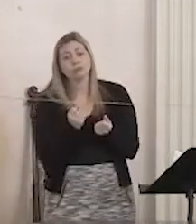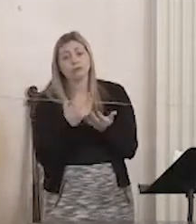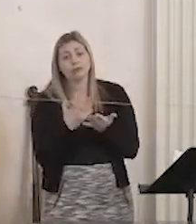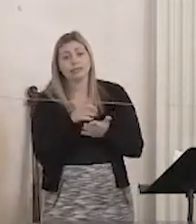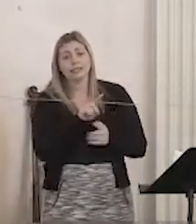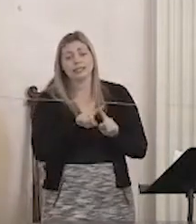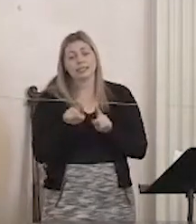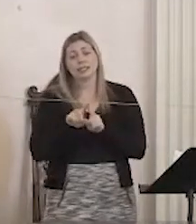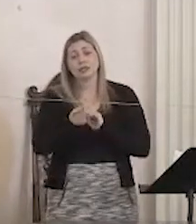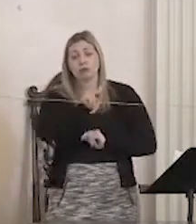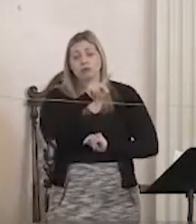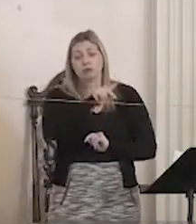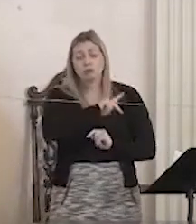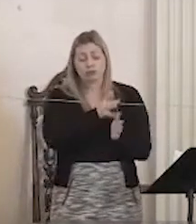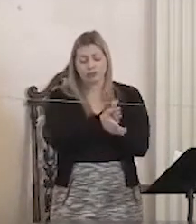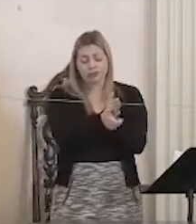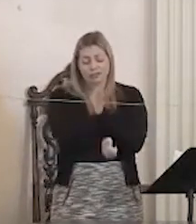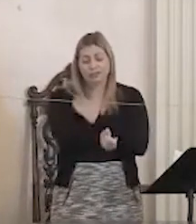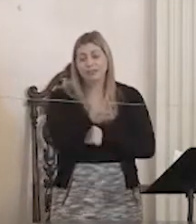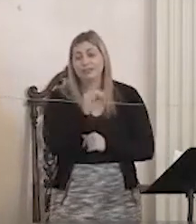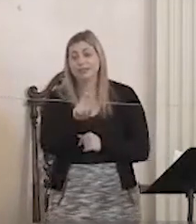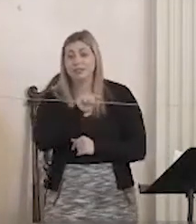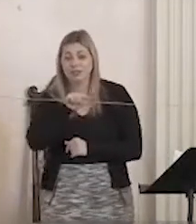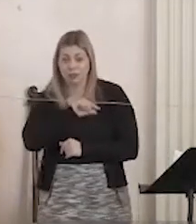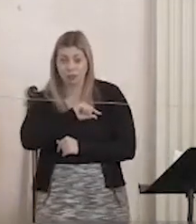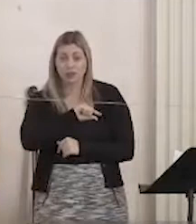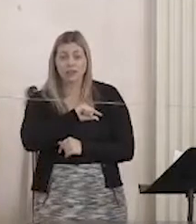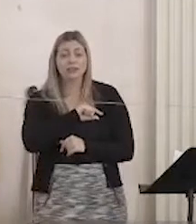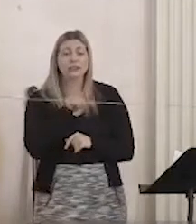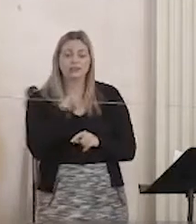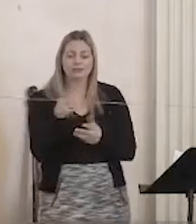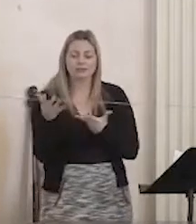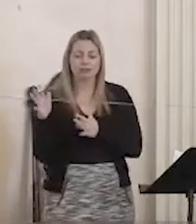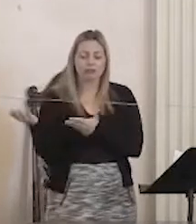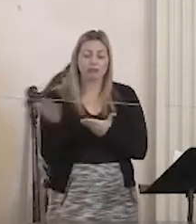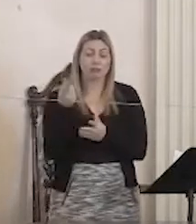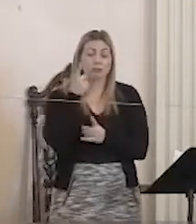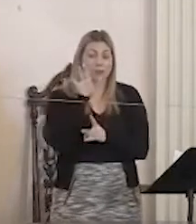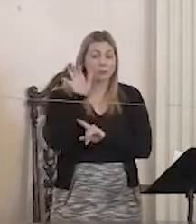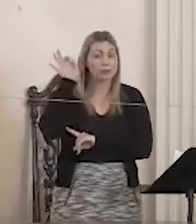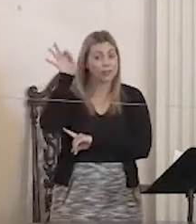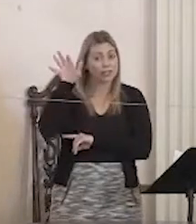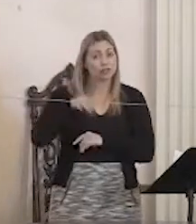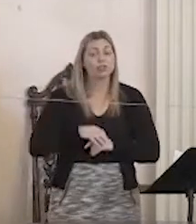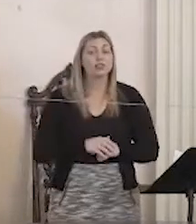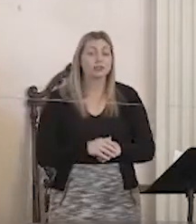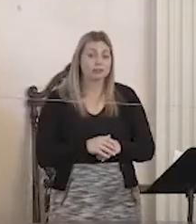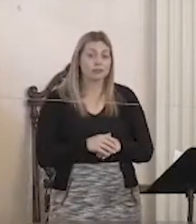of his personal skills and qualities that he brought to his ministry.